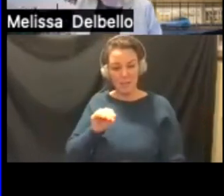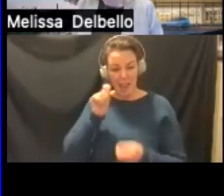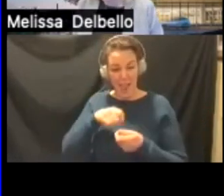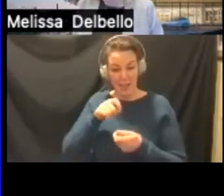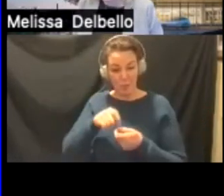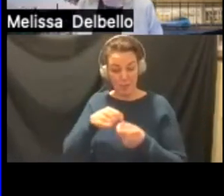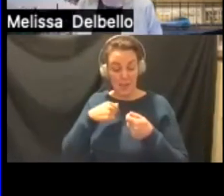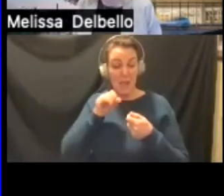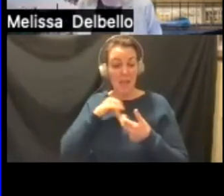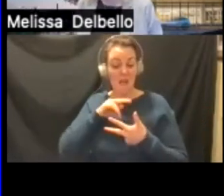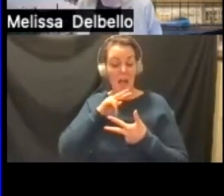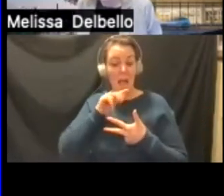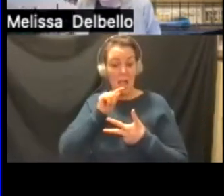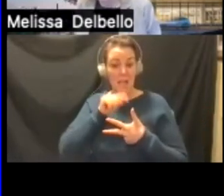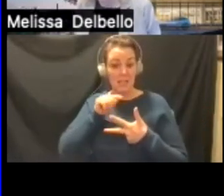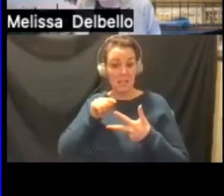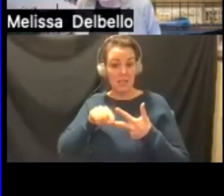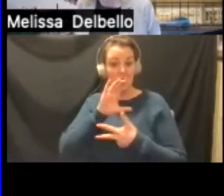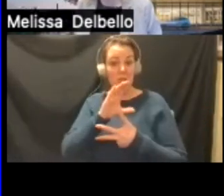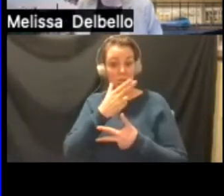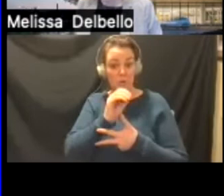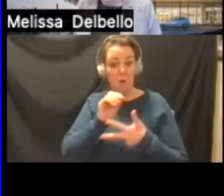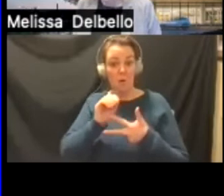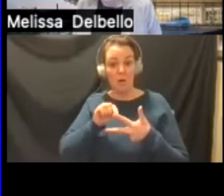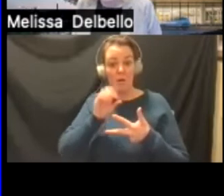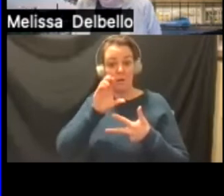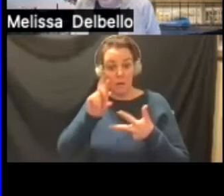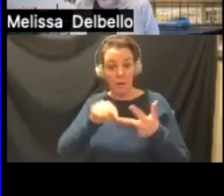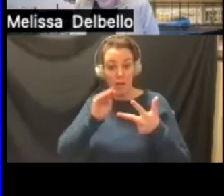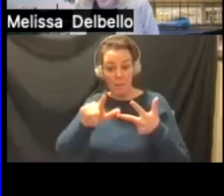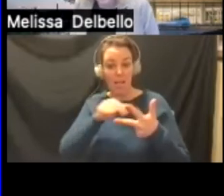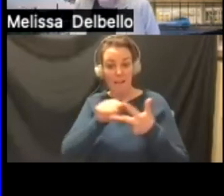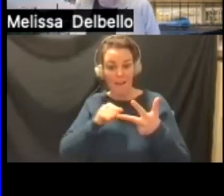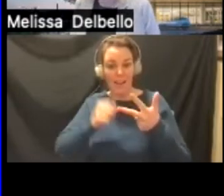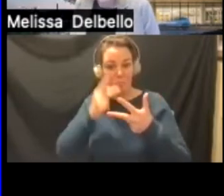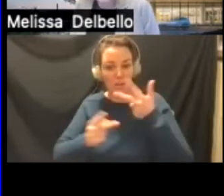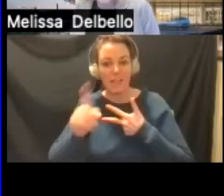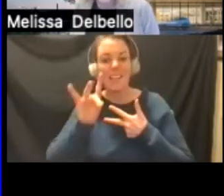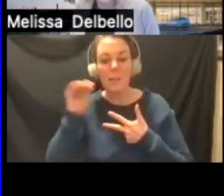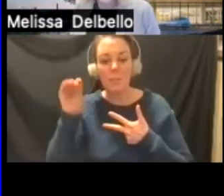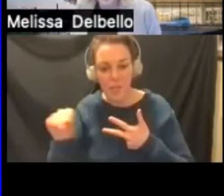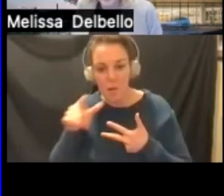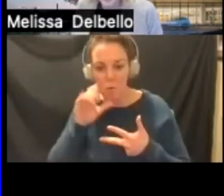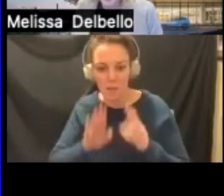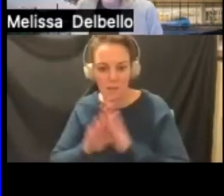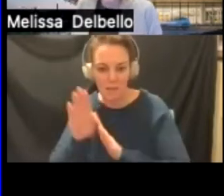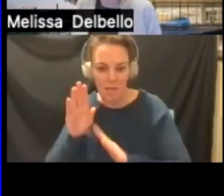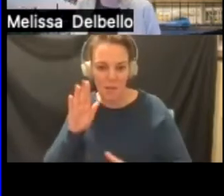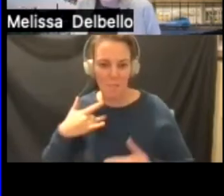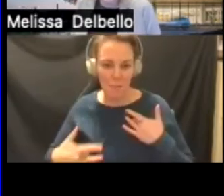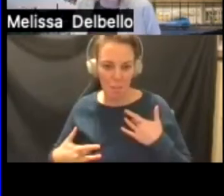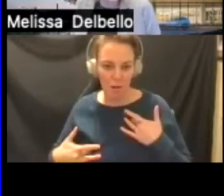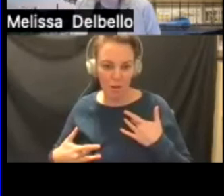at those 3 neurochemicals, who's going to go on to develop bipolar disorder. Now, obviously, this is a small study